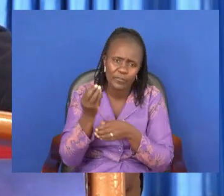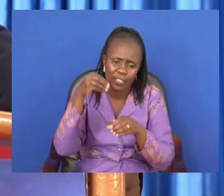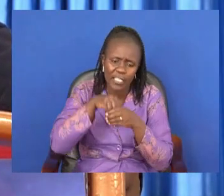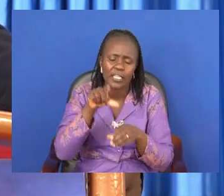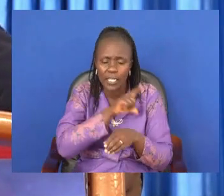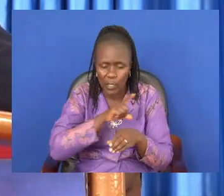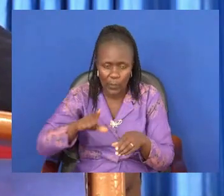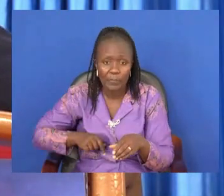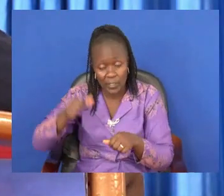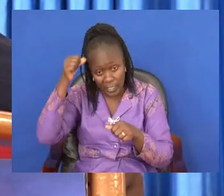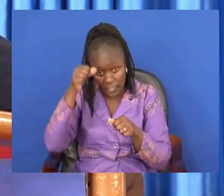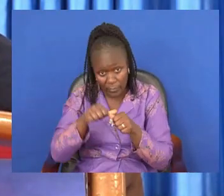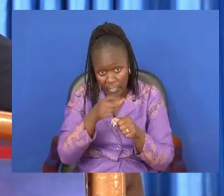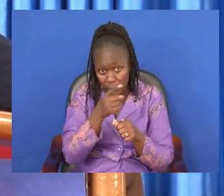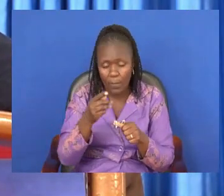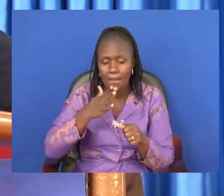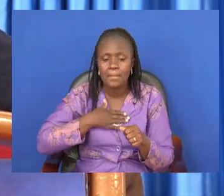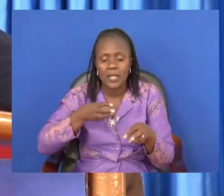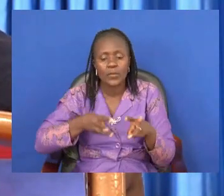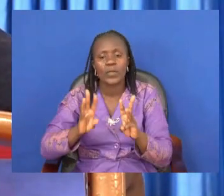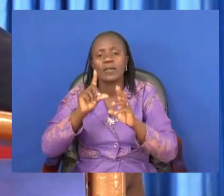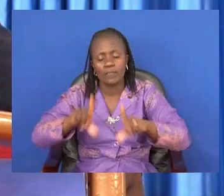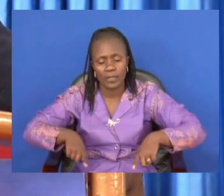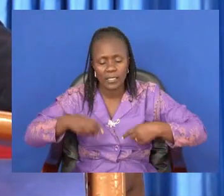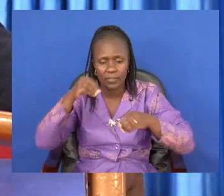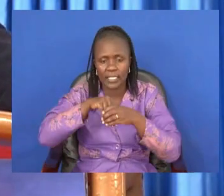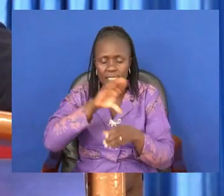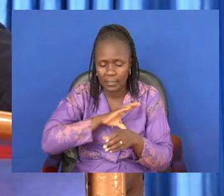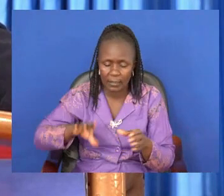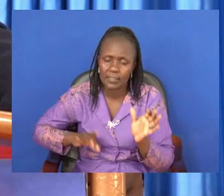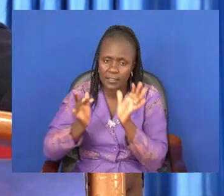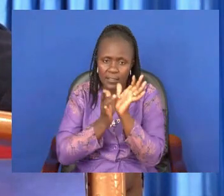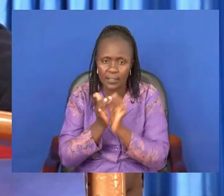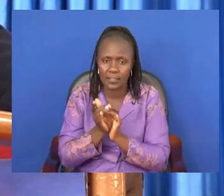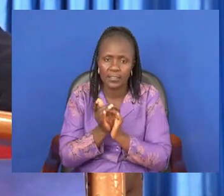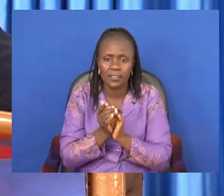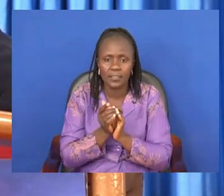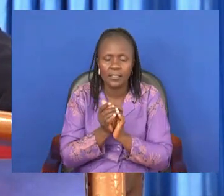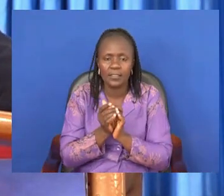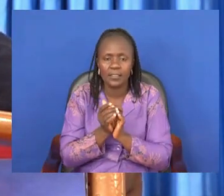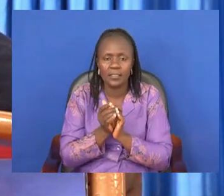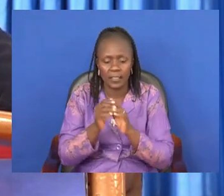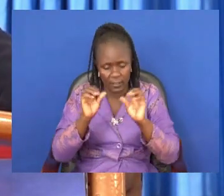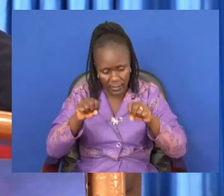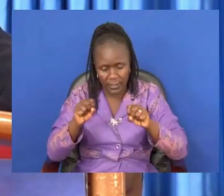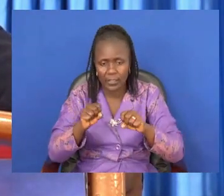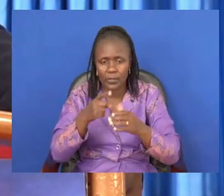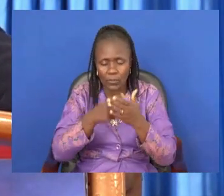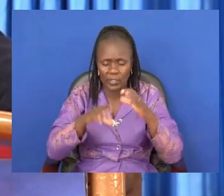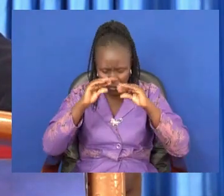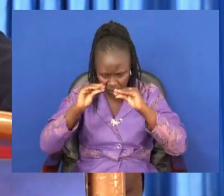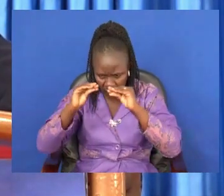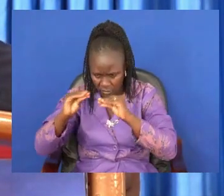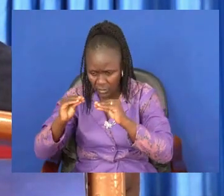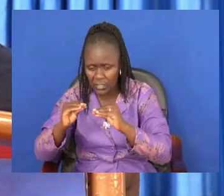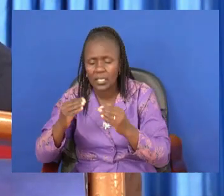Lord. He will remind you of my way of life in Christ Jesus, which agrees with what I teach everywhere